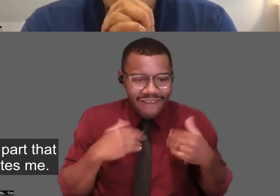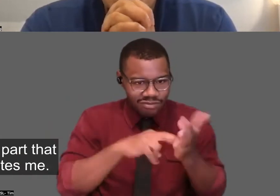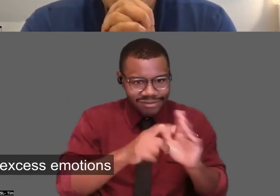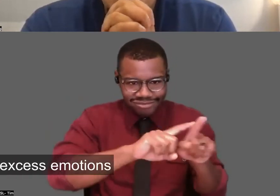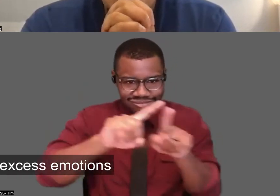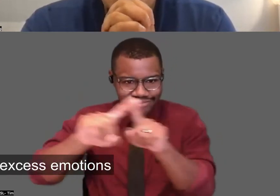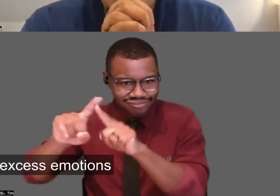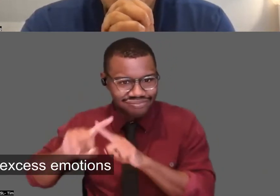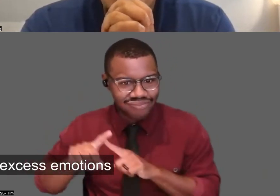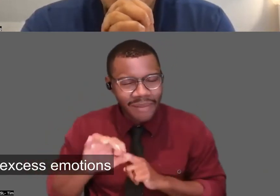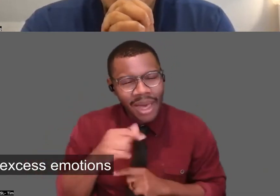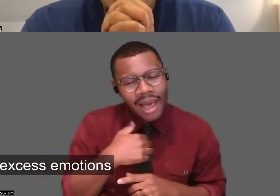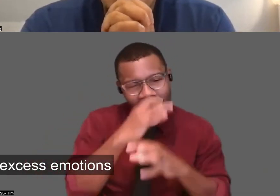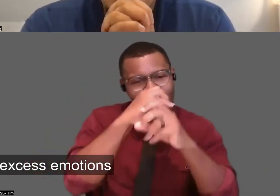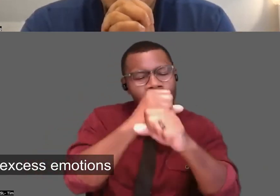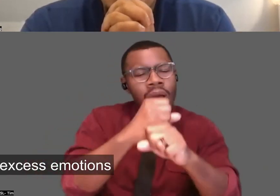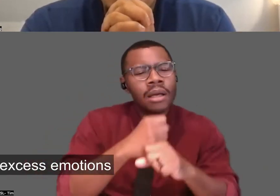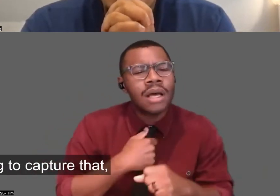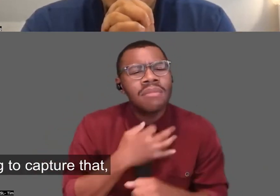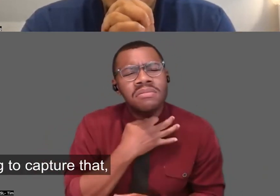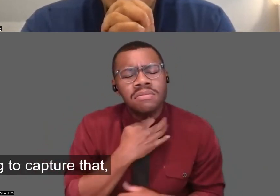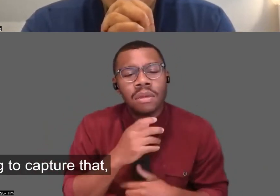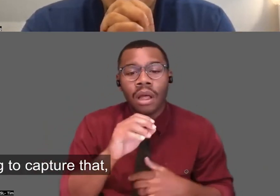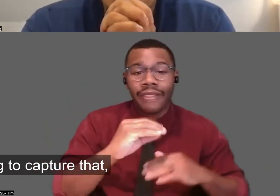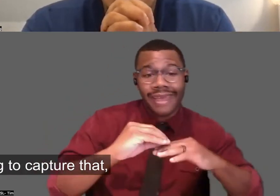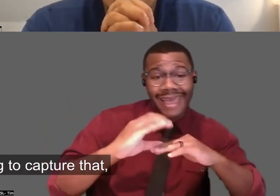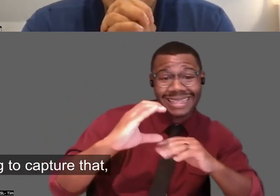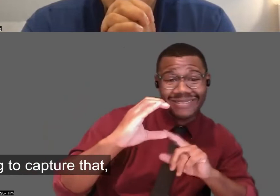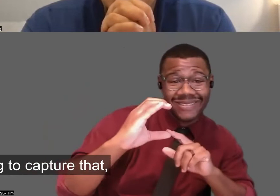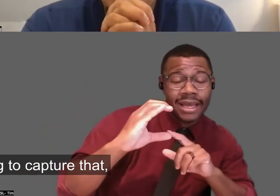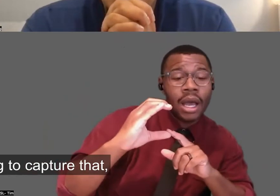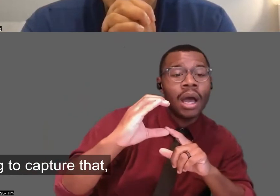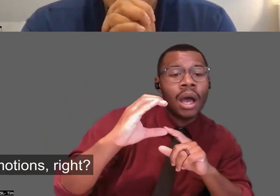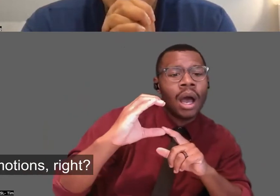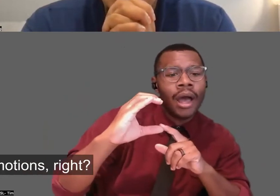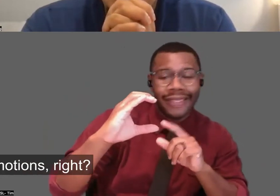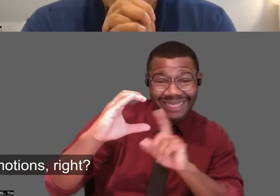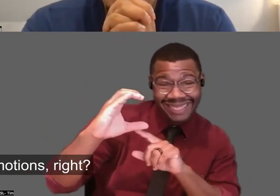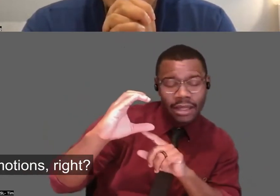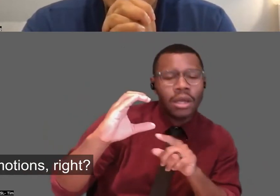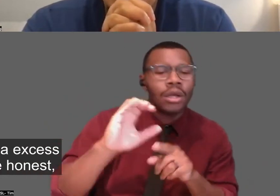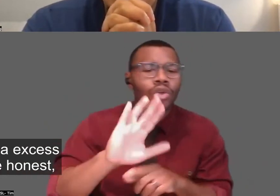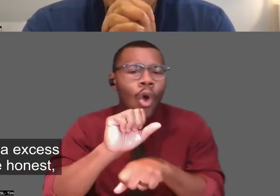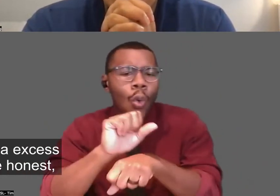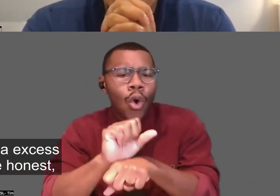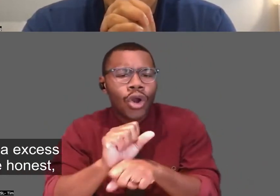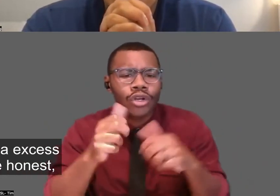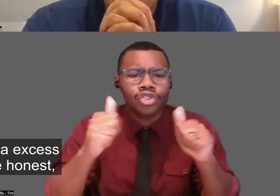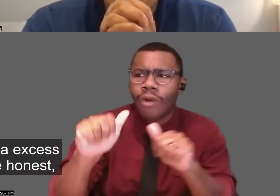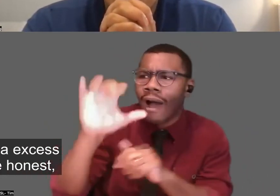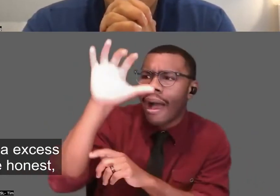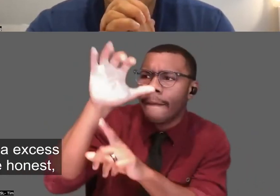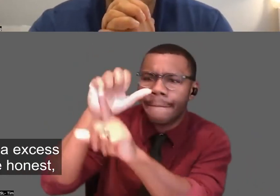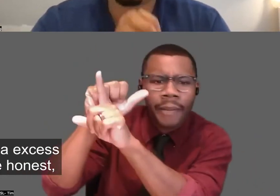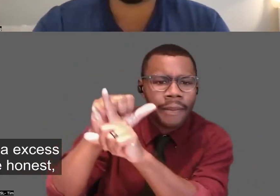me. What is it about those excess emotions that your work is trying to capture? That not even excess emotions, right? Because it's not an